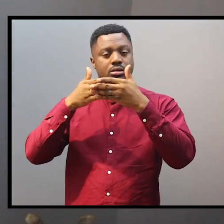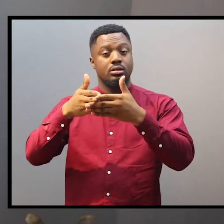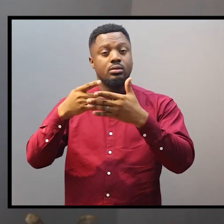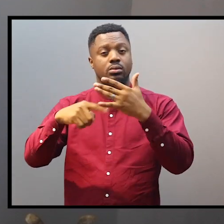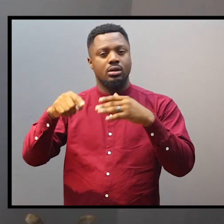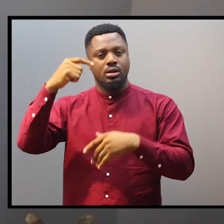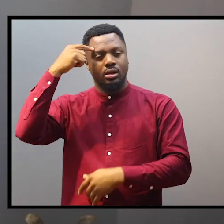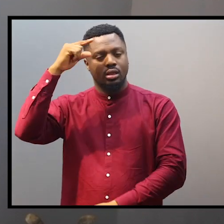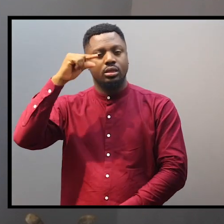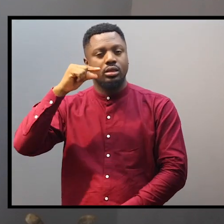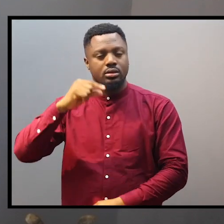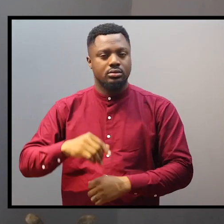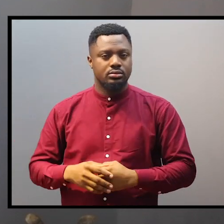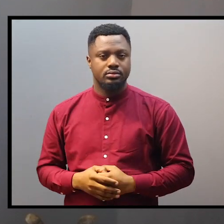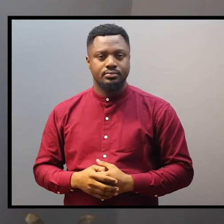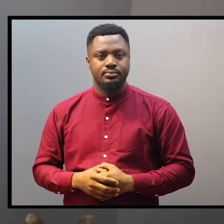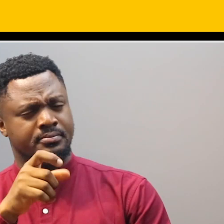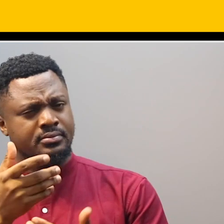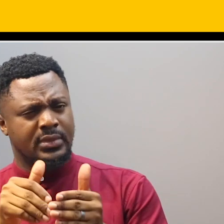to intellectual disability.